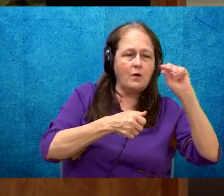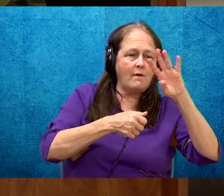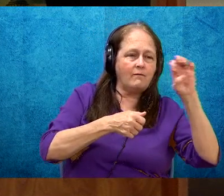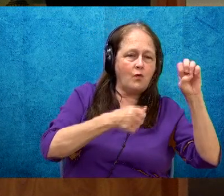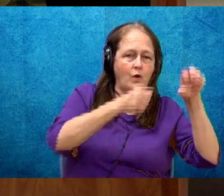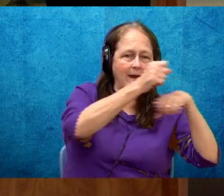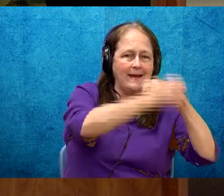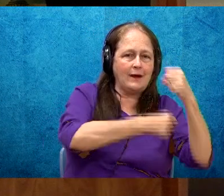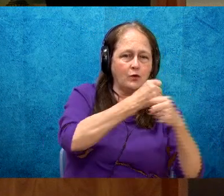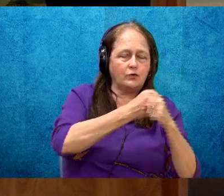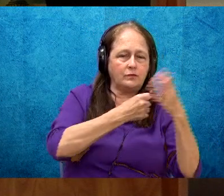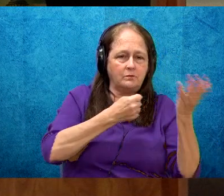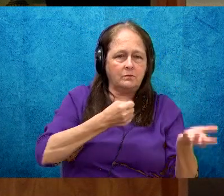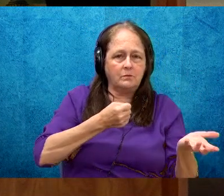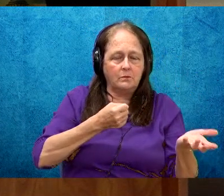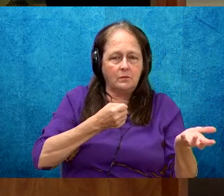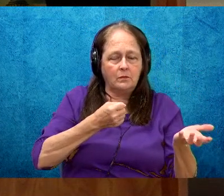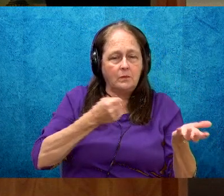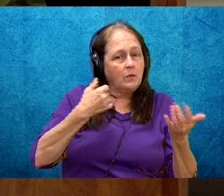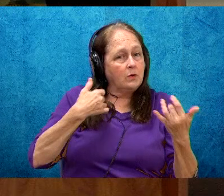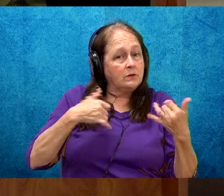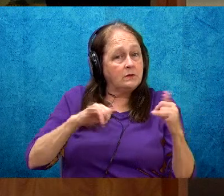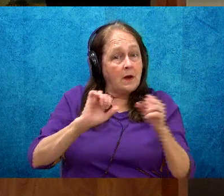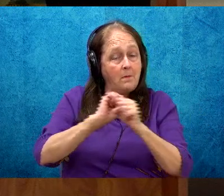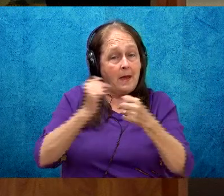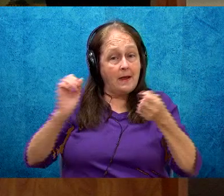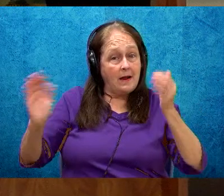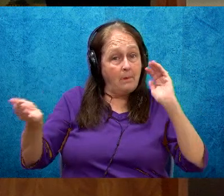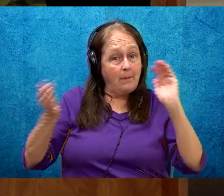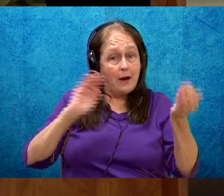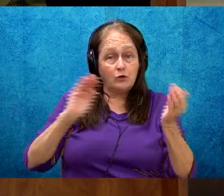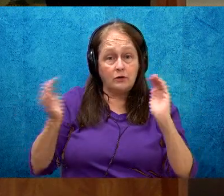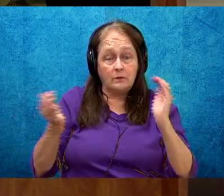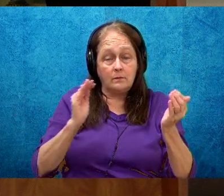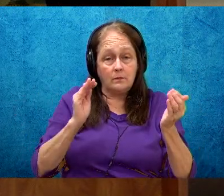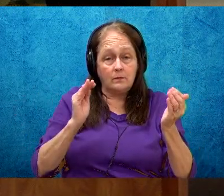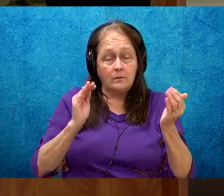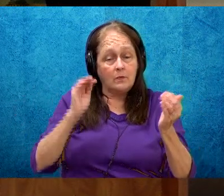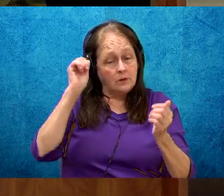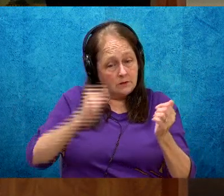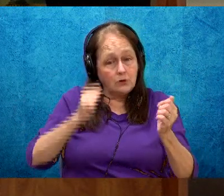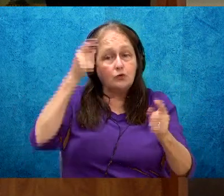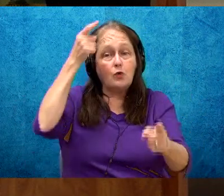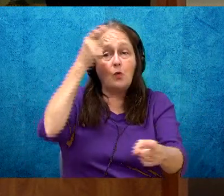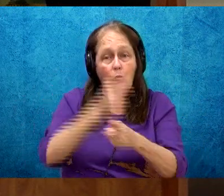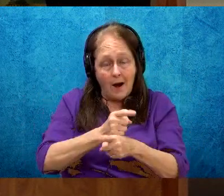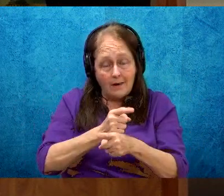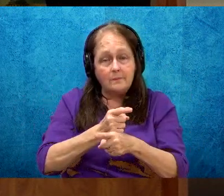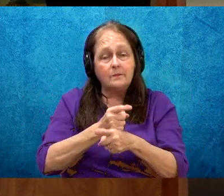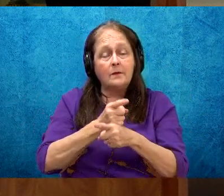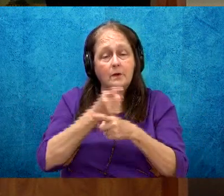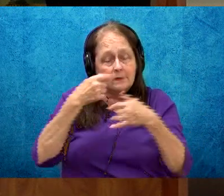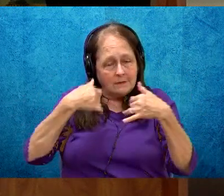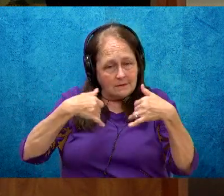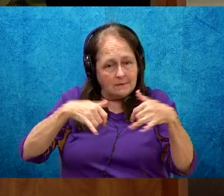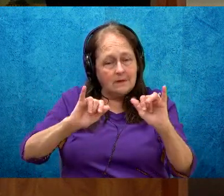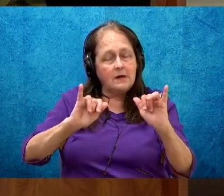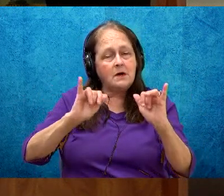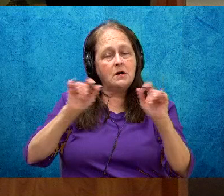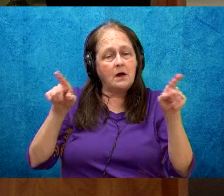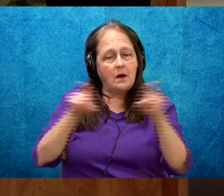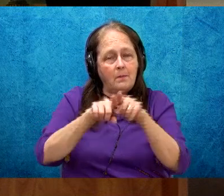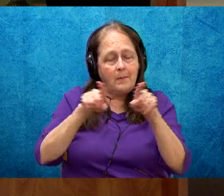So, are we still making a comparison? You are correct. Yes, we are. We're still comparing the